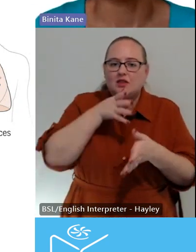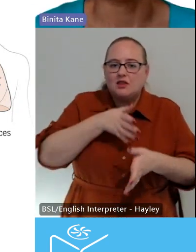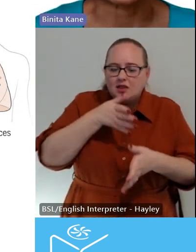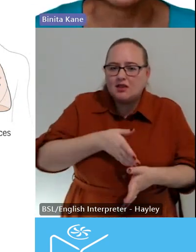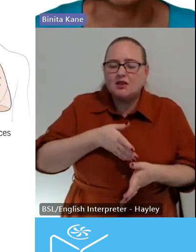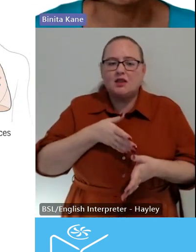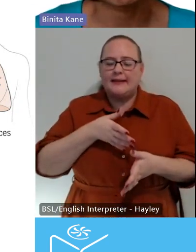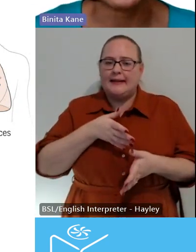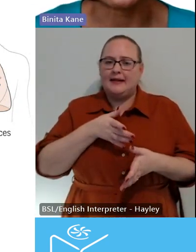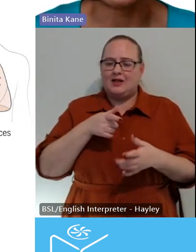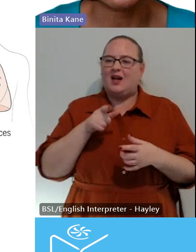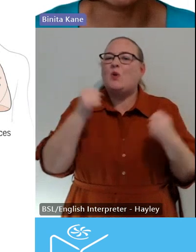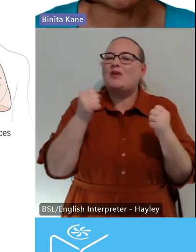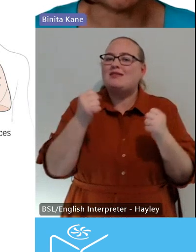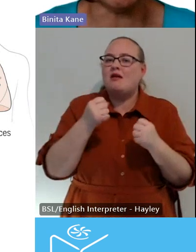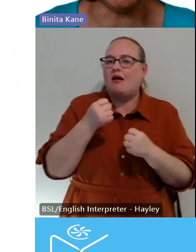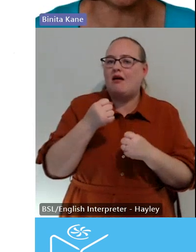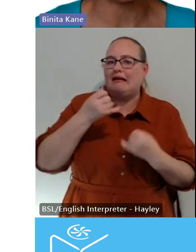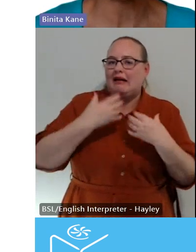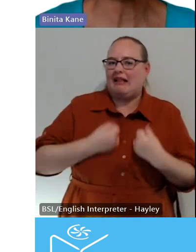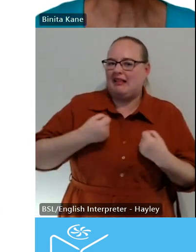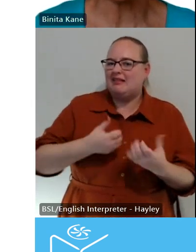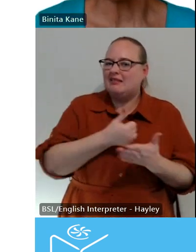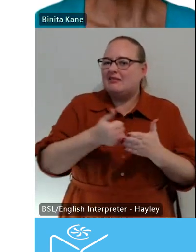single year over winter. Next slide.